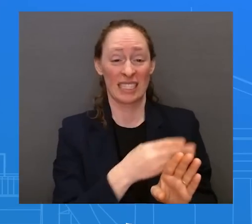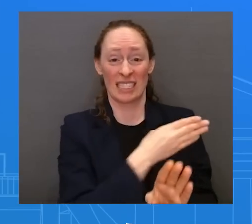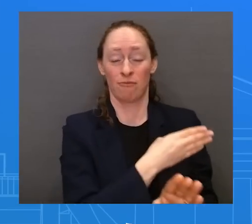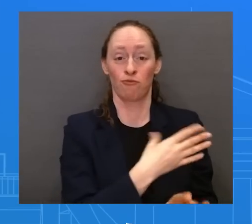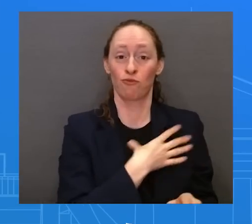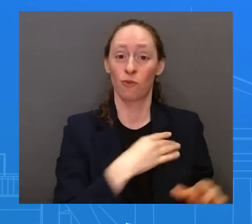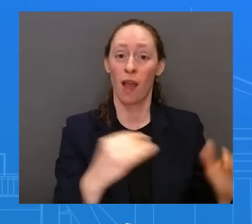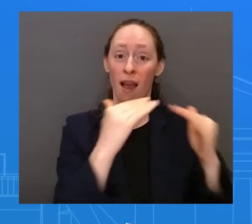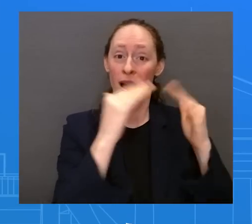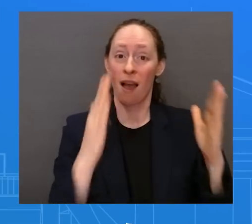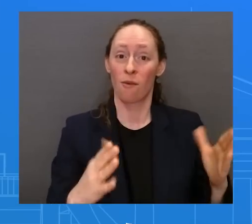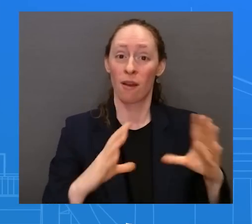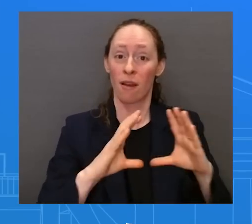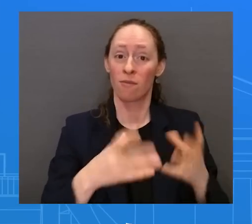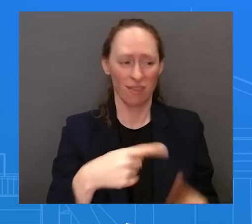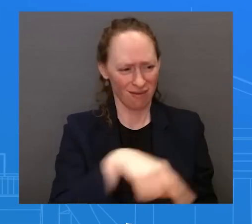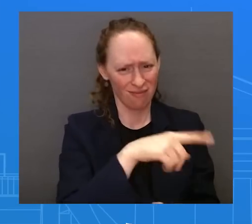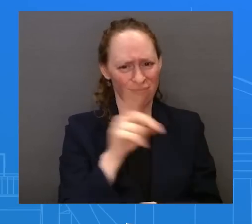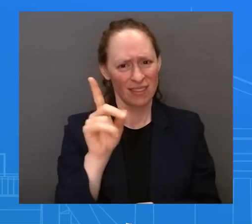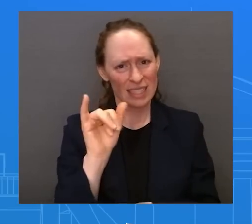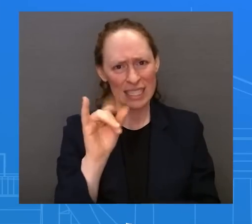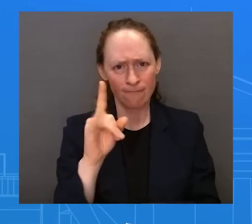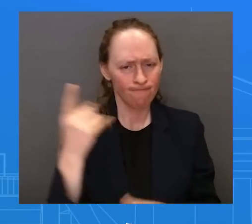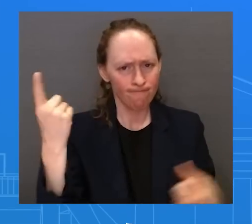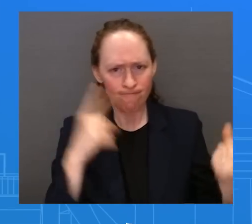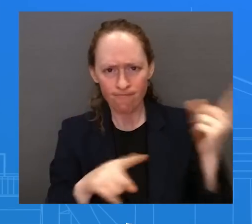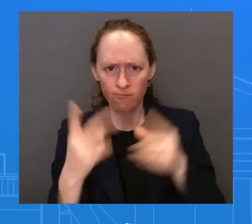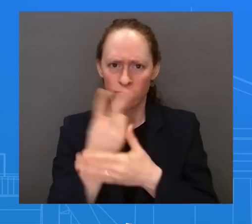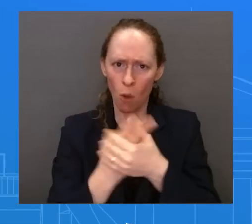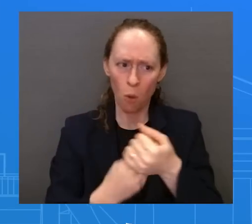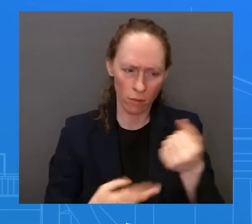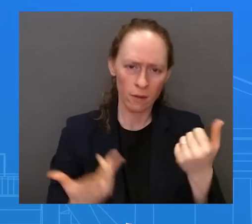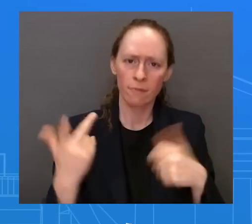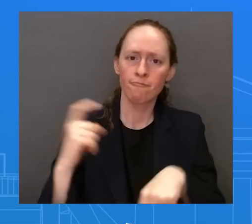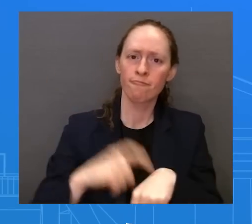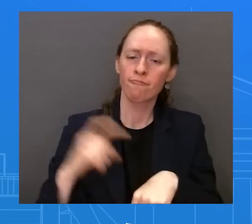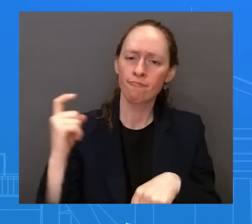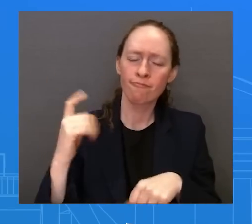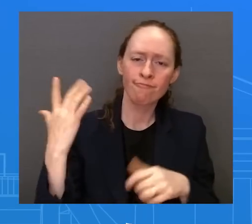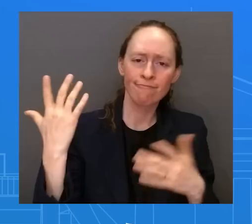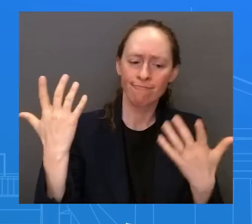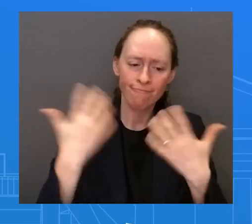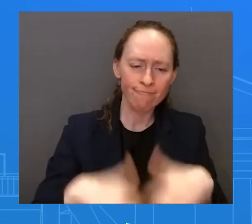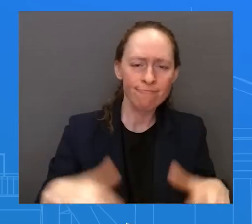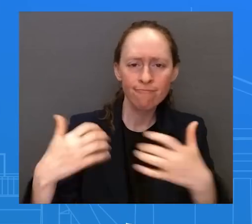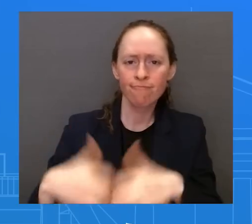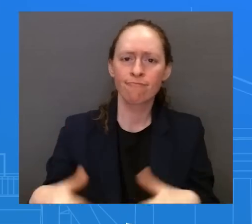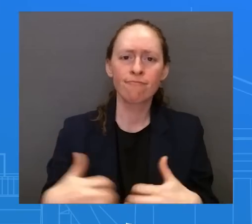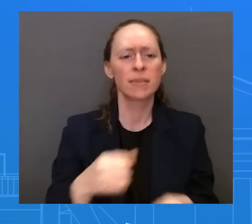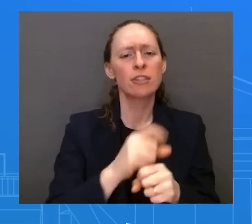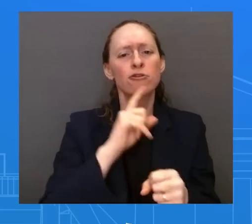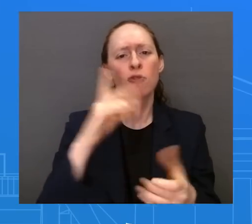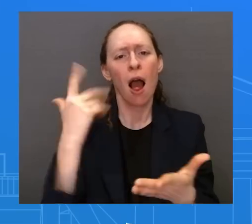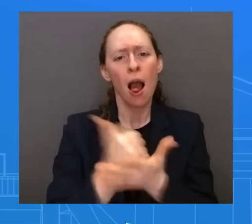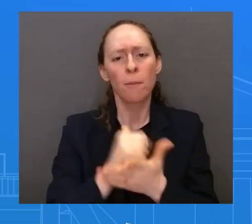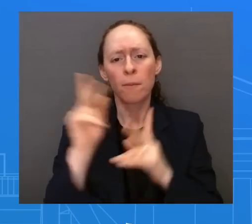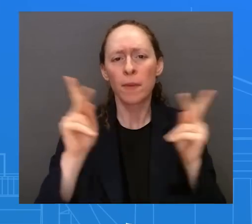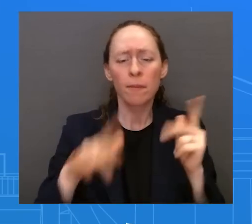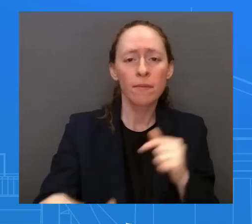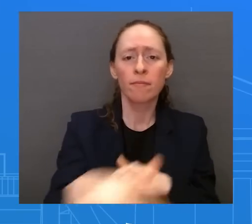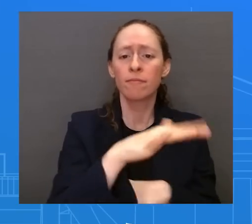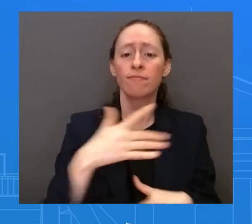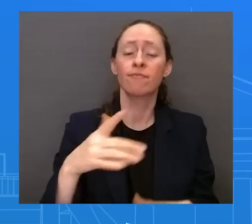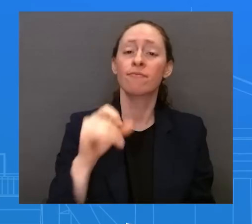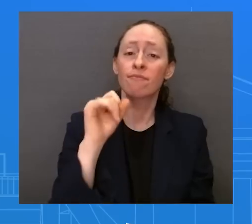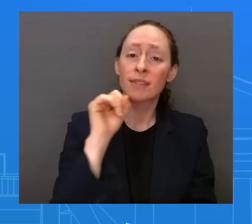that is so critical to the American people to taxpayers uh to Veterans to seniors and so that's actually a question for House Republicans to